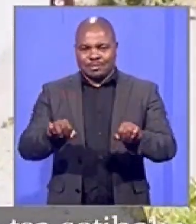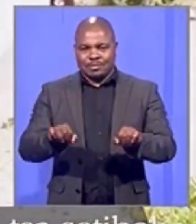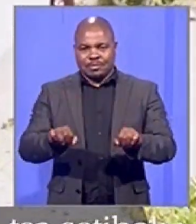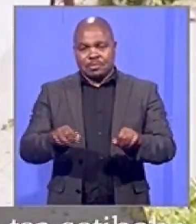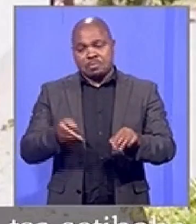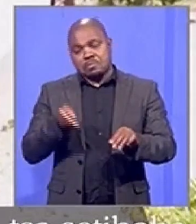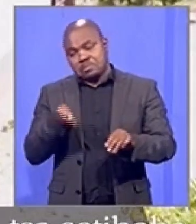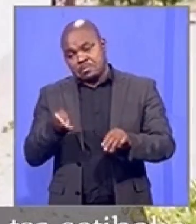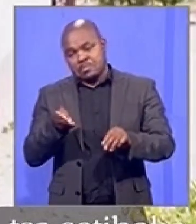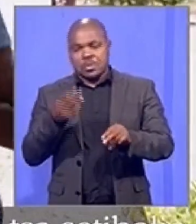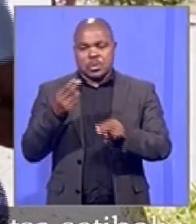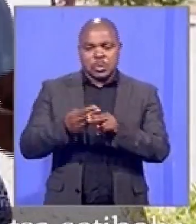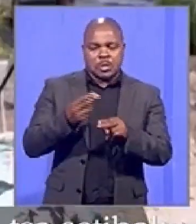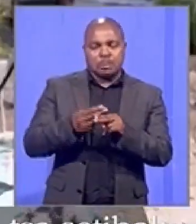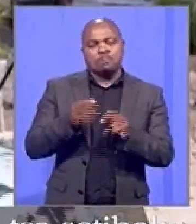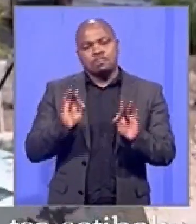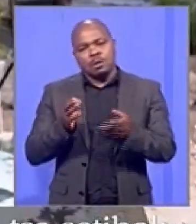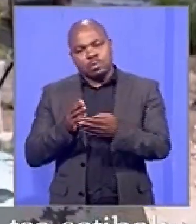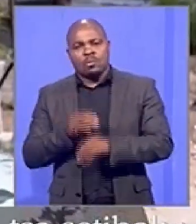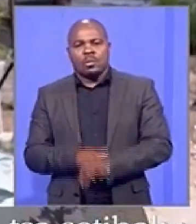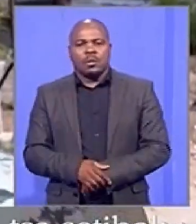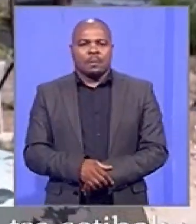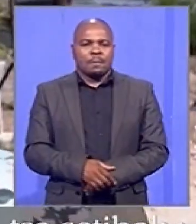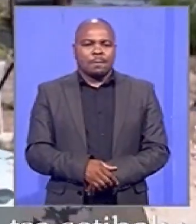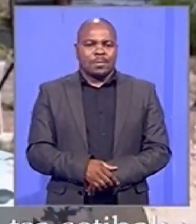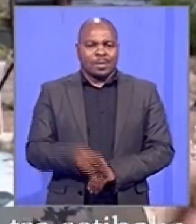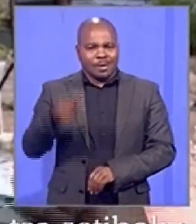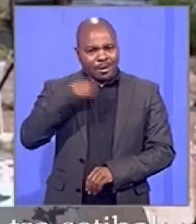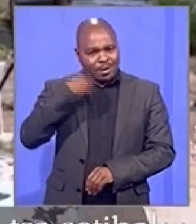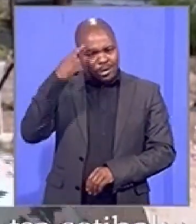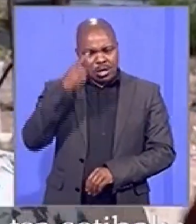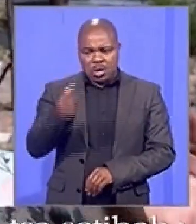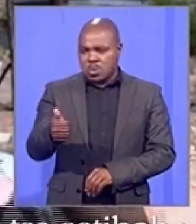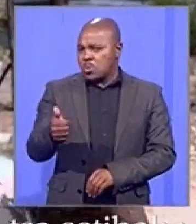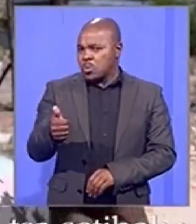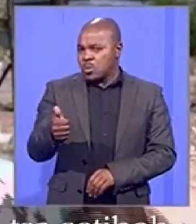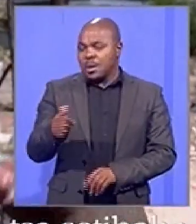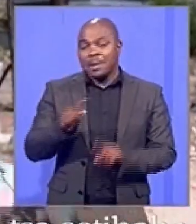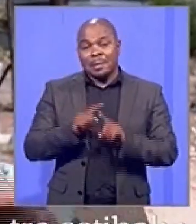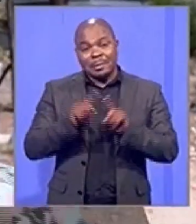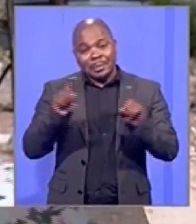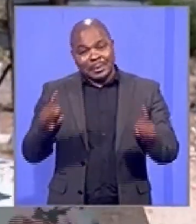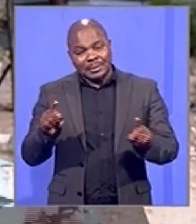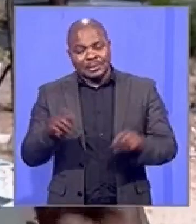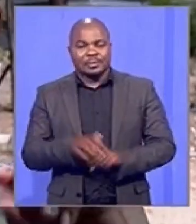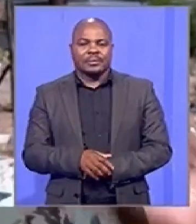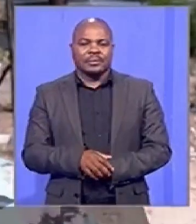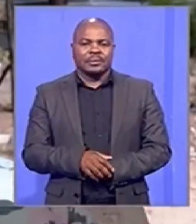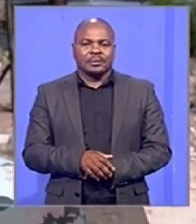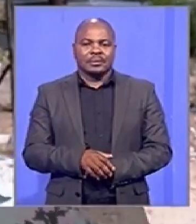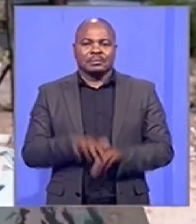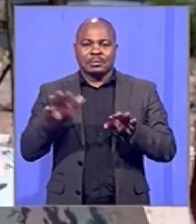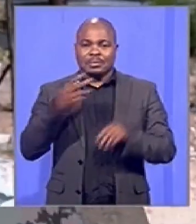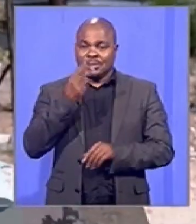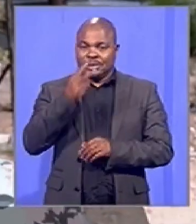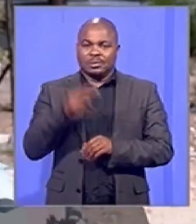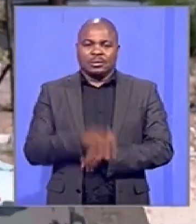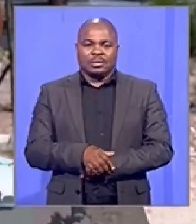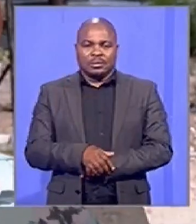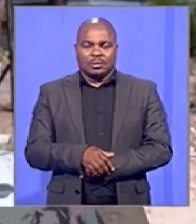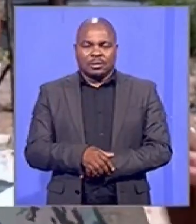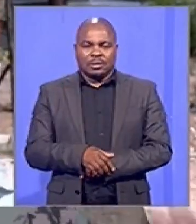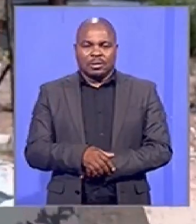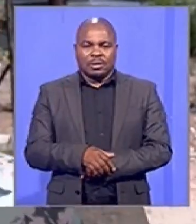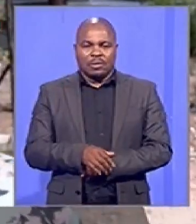ka hare matlwana a ho ithusetsa. I think it's a good thing, but the thing that we want to see is results. We just don't want to